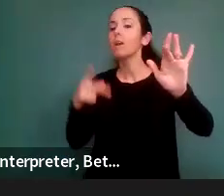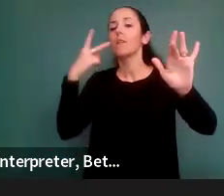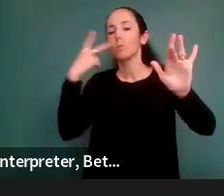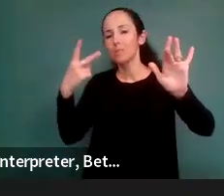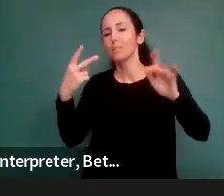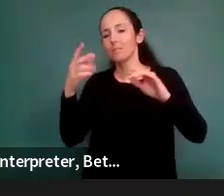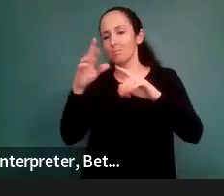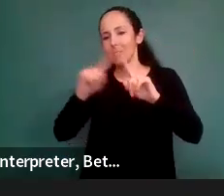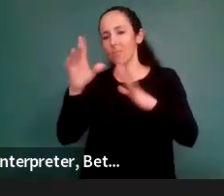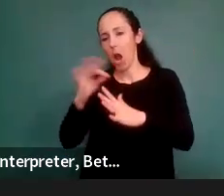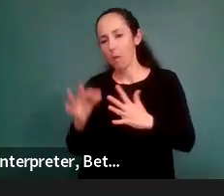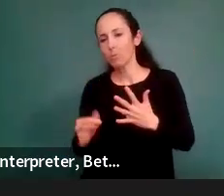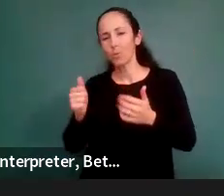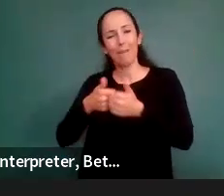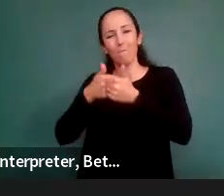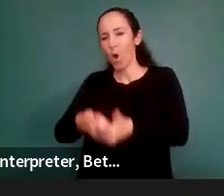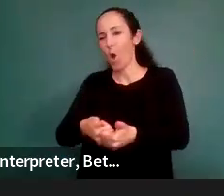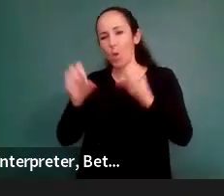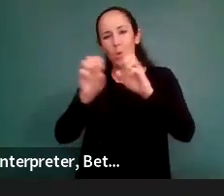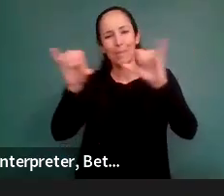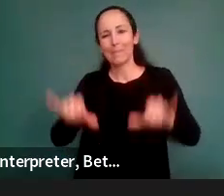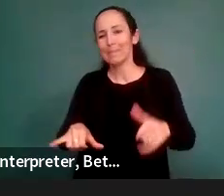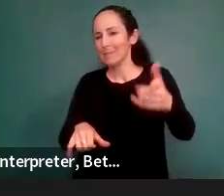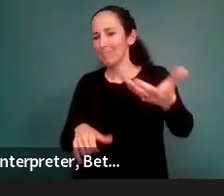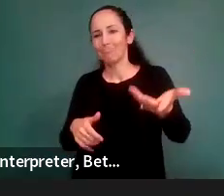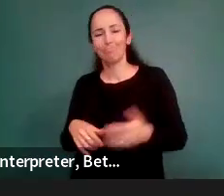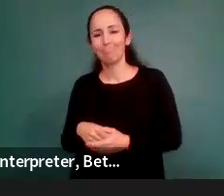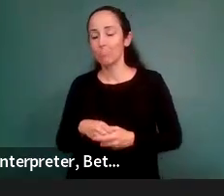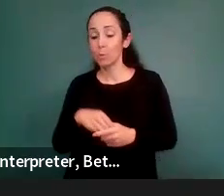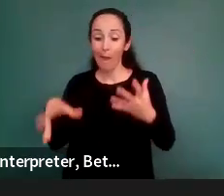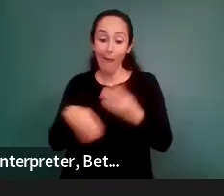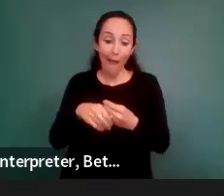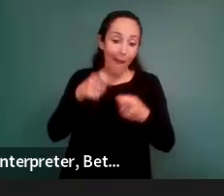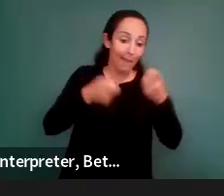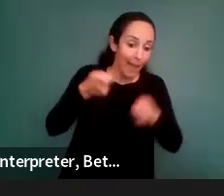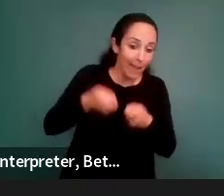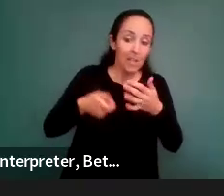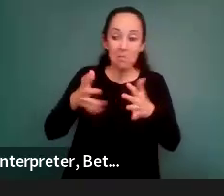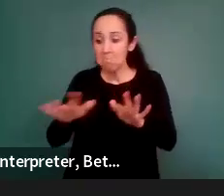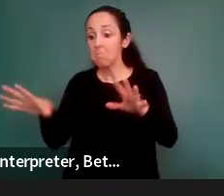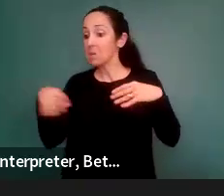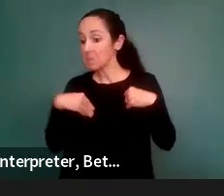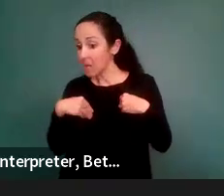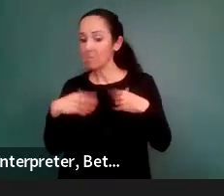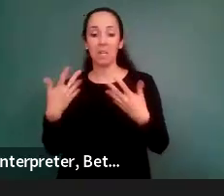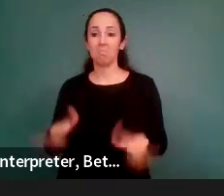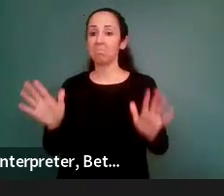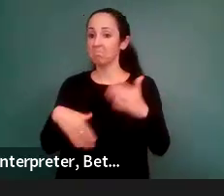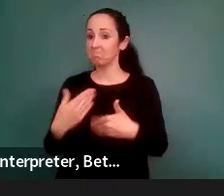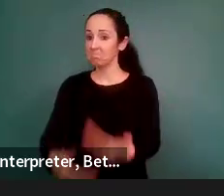from that point on. They should ask you questions and you accept the different changes. Awesome. I